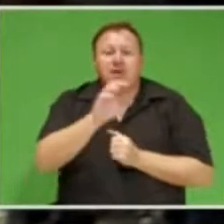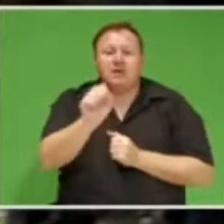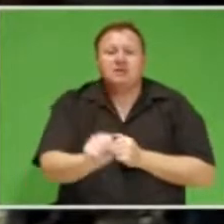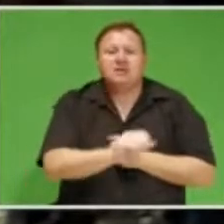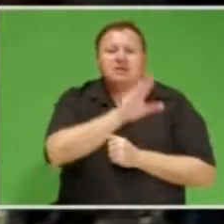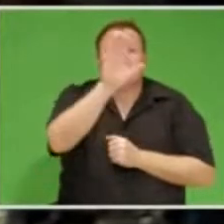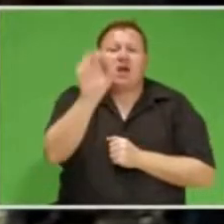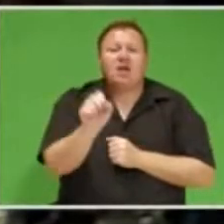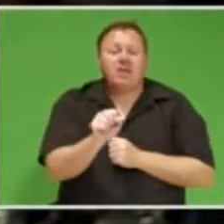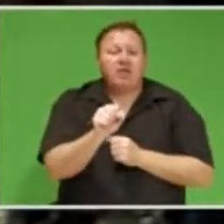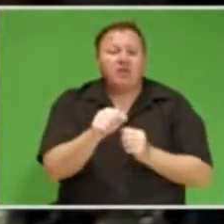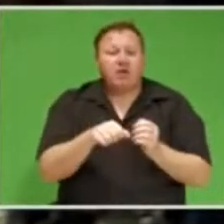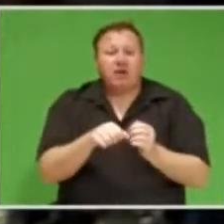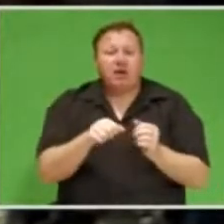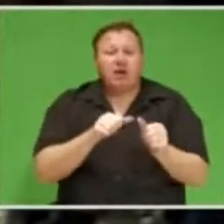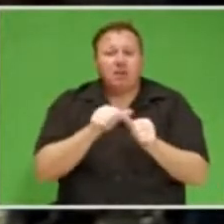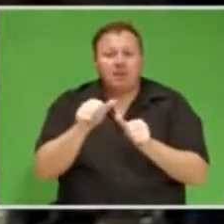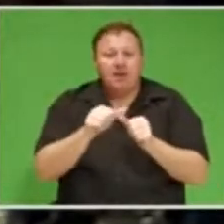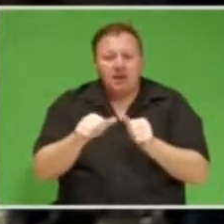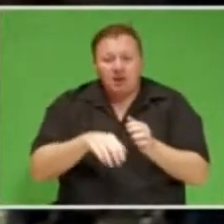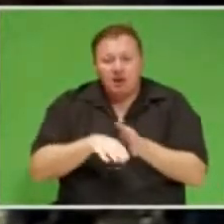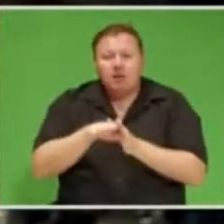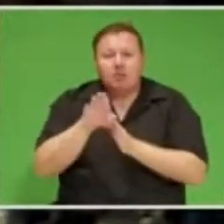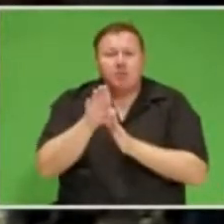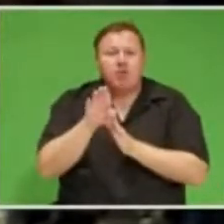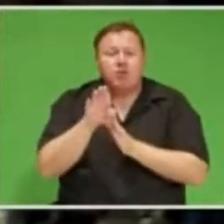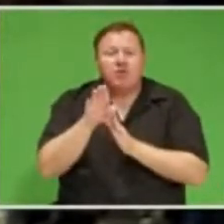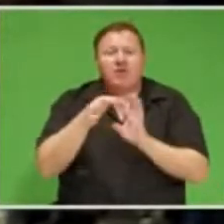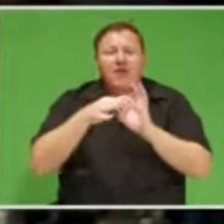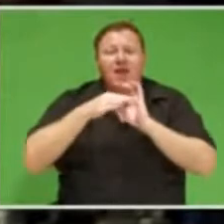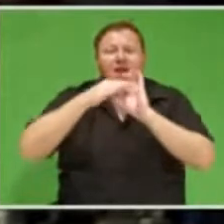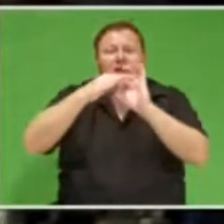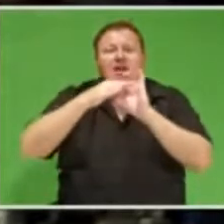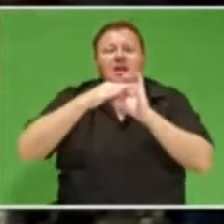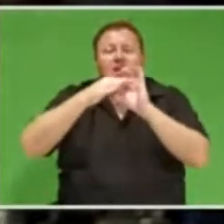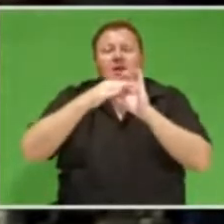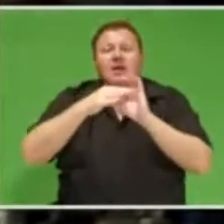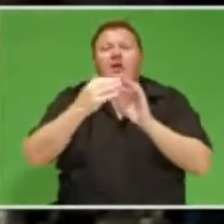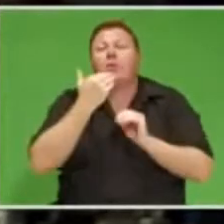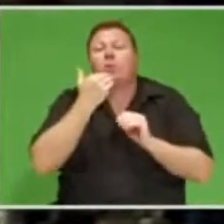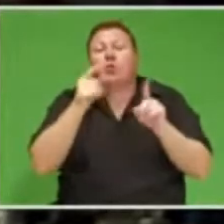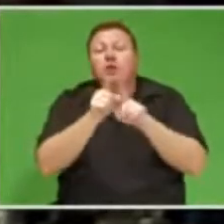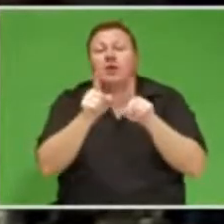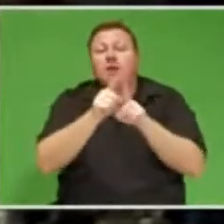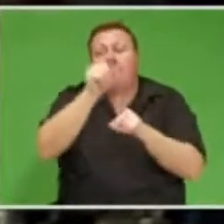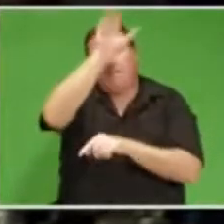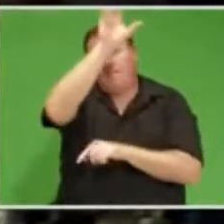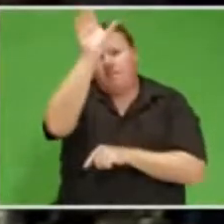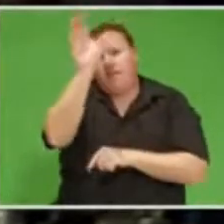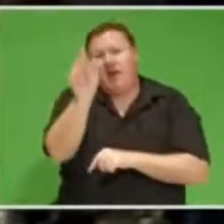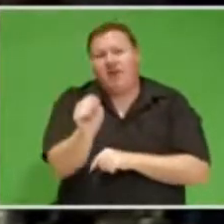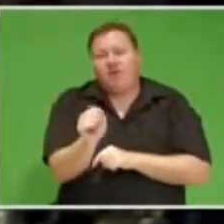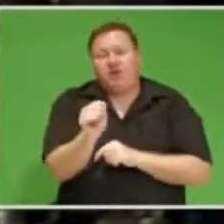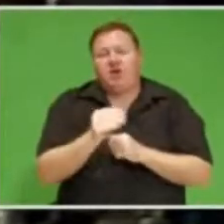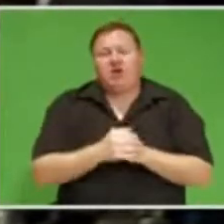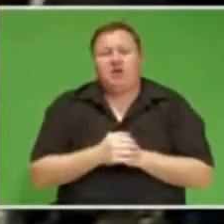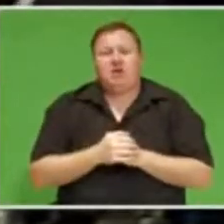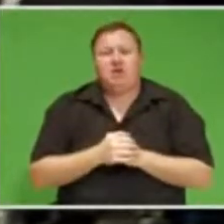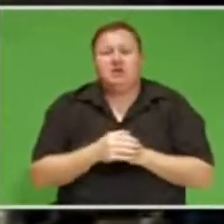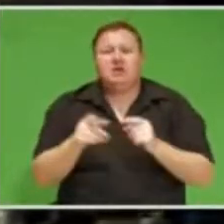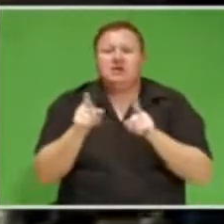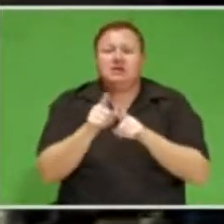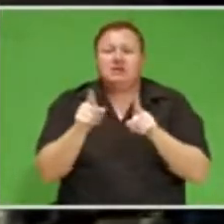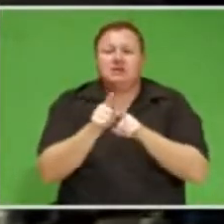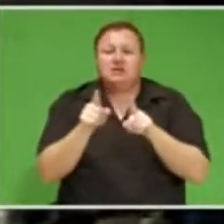inextricably linked to those of our continent and also to the Southern African